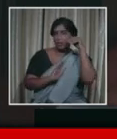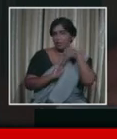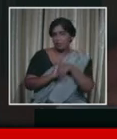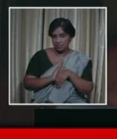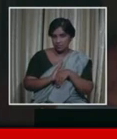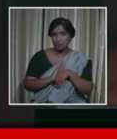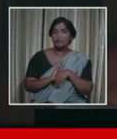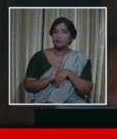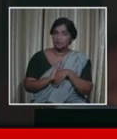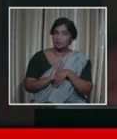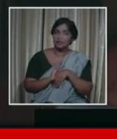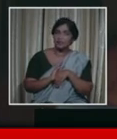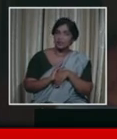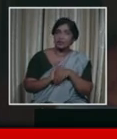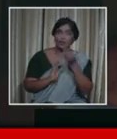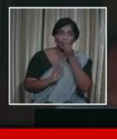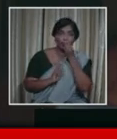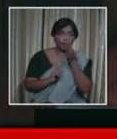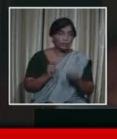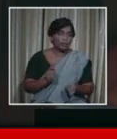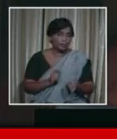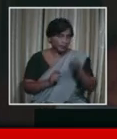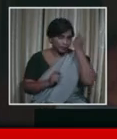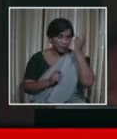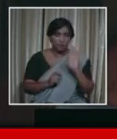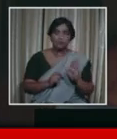tieno. Ahara mila ihalagila tieno.